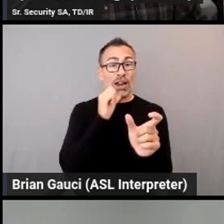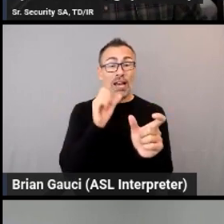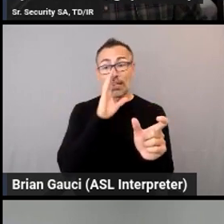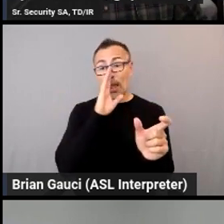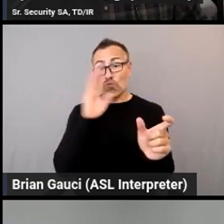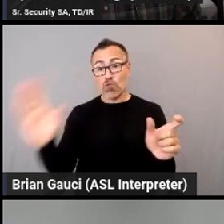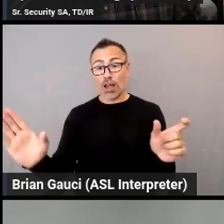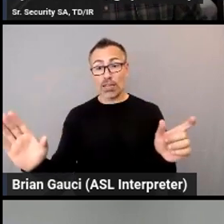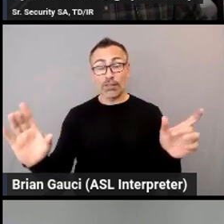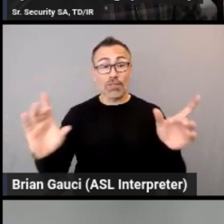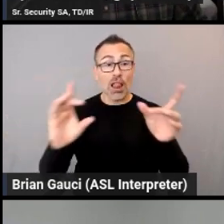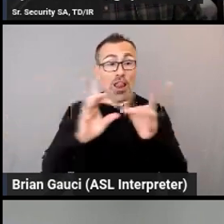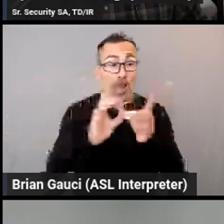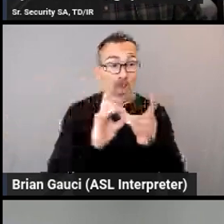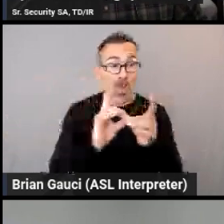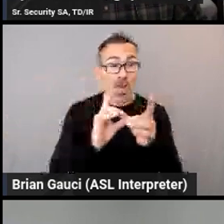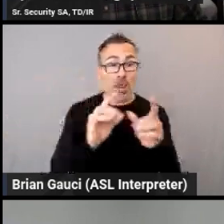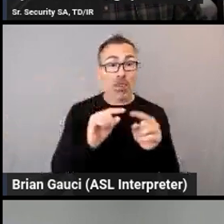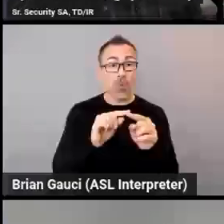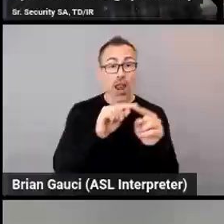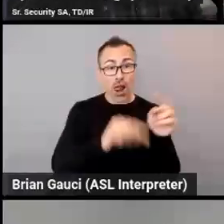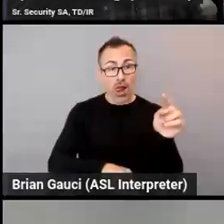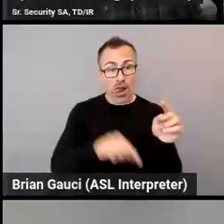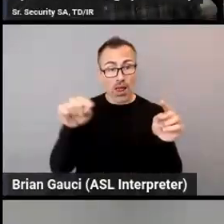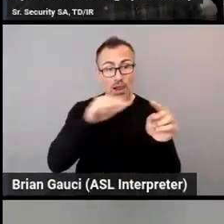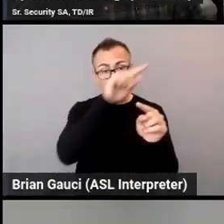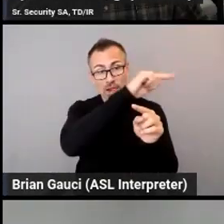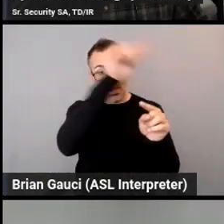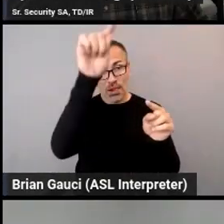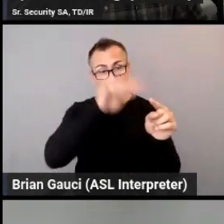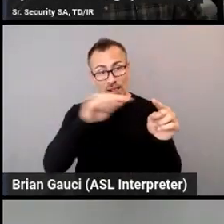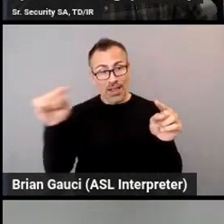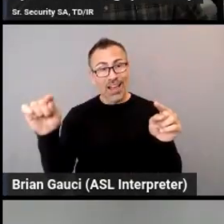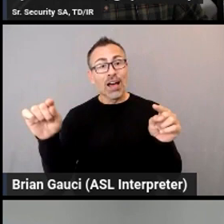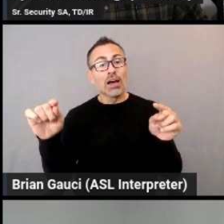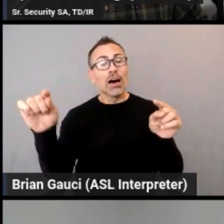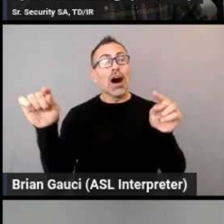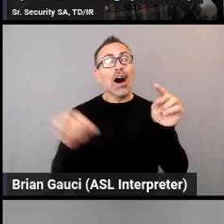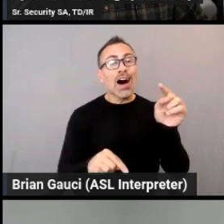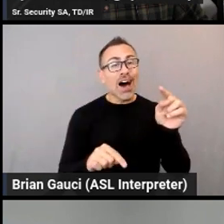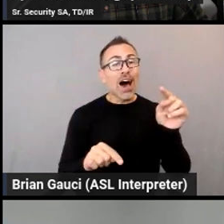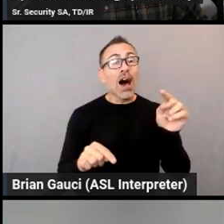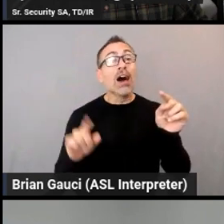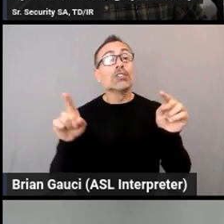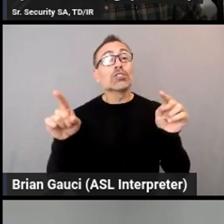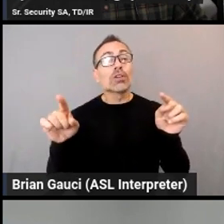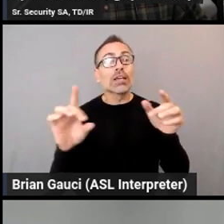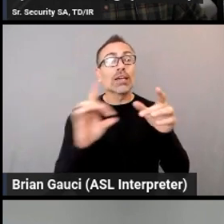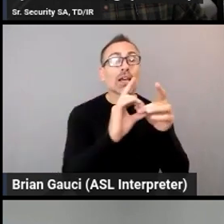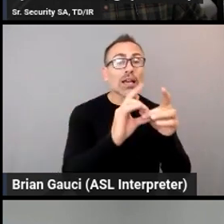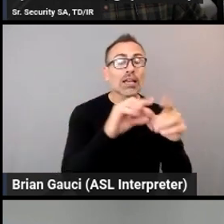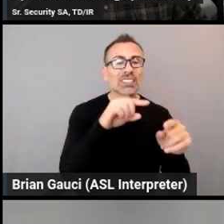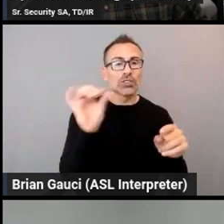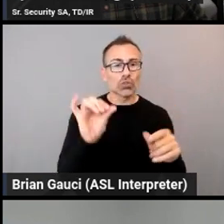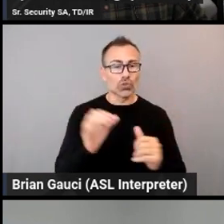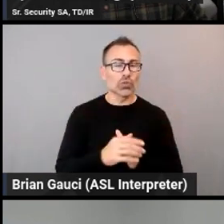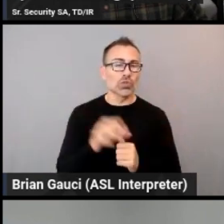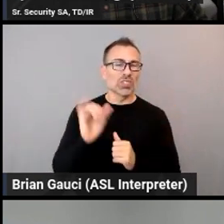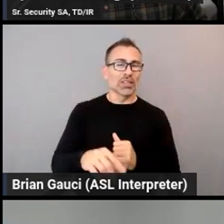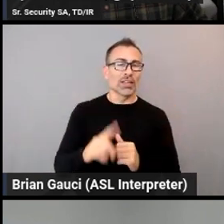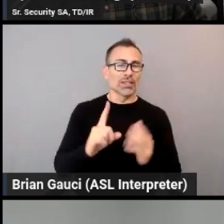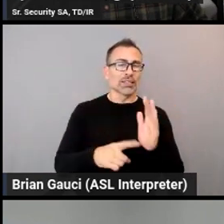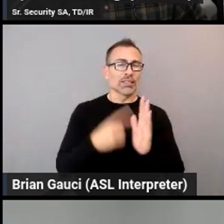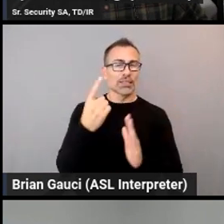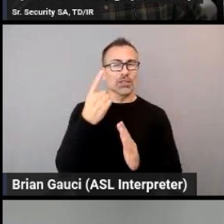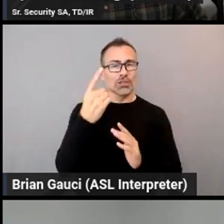related, they are indirectly related because of the single event that happened. And that's the power of what kind of those relevant relationships